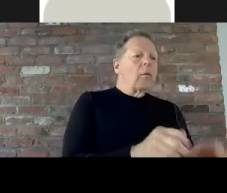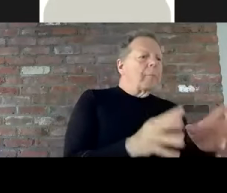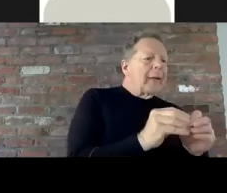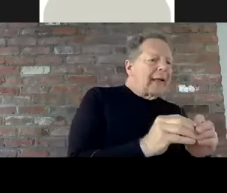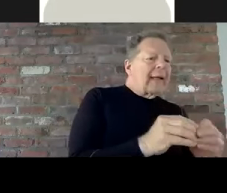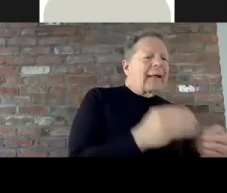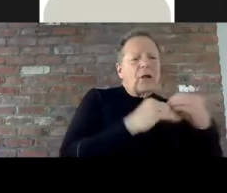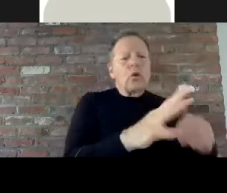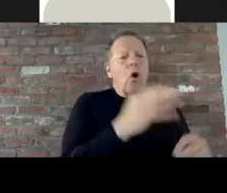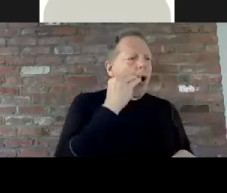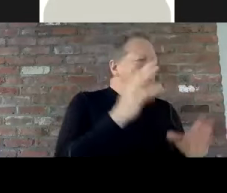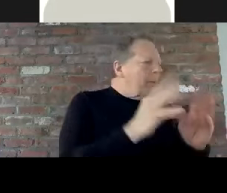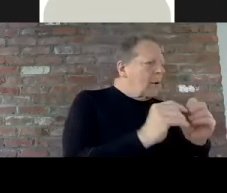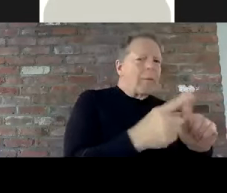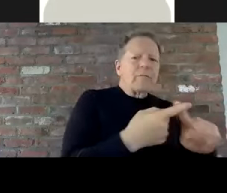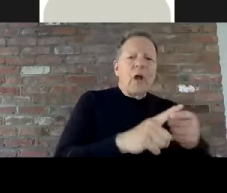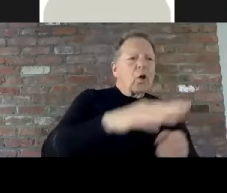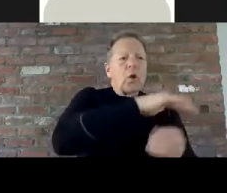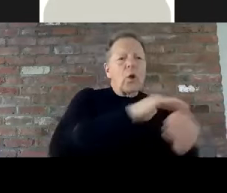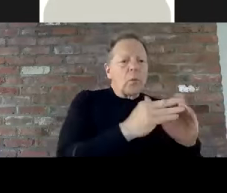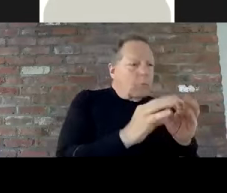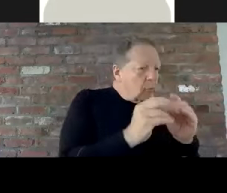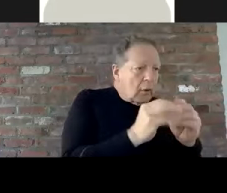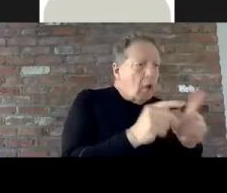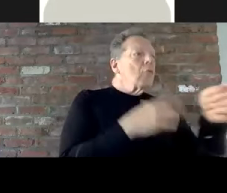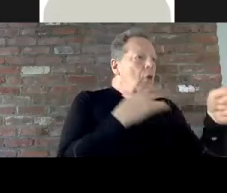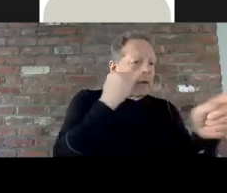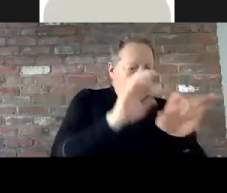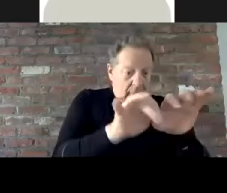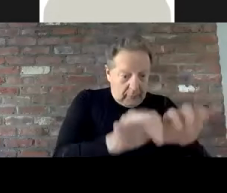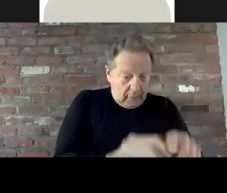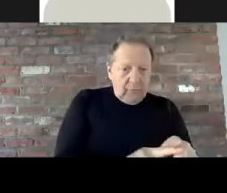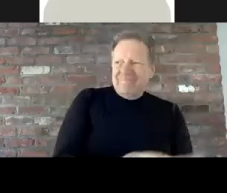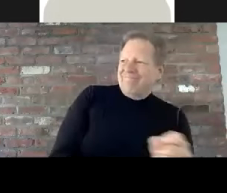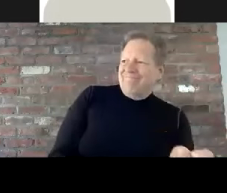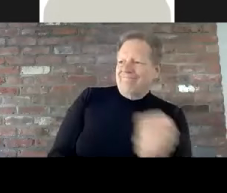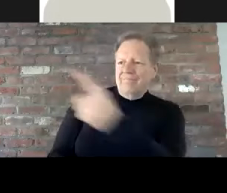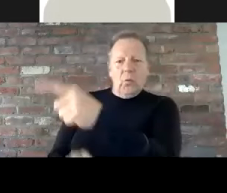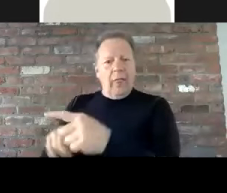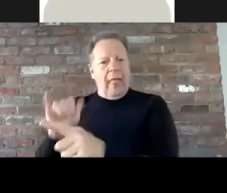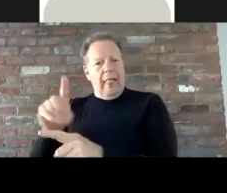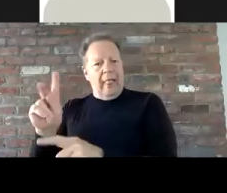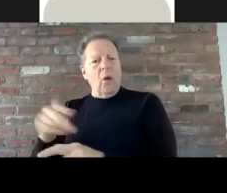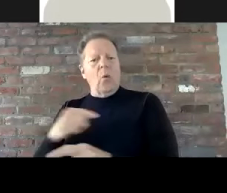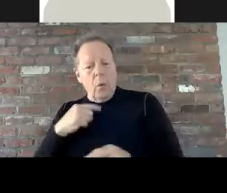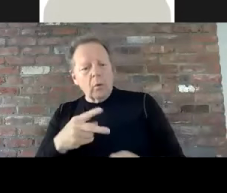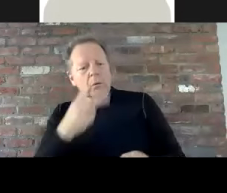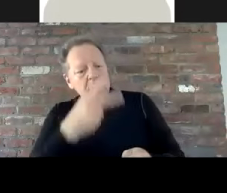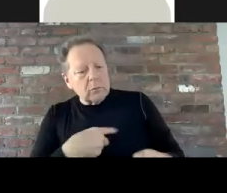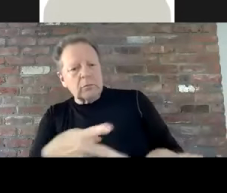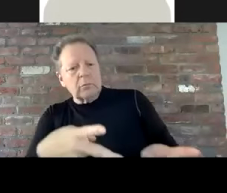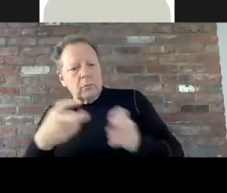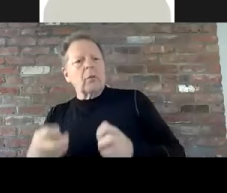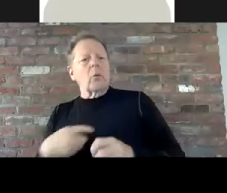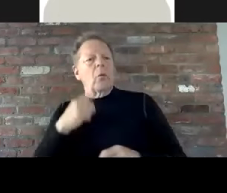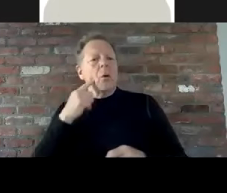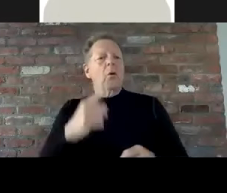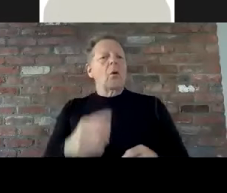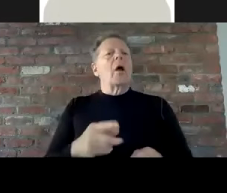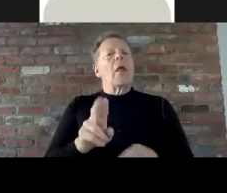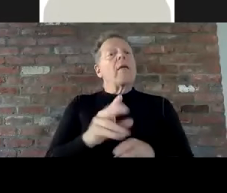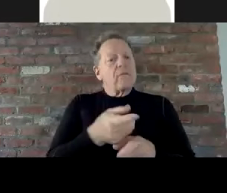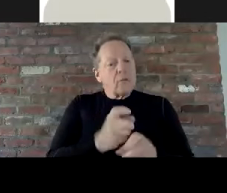at your home, meet with friends at a park, have coffee, or hold a Zoom call, and you can use the materials we